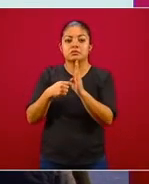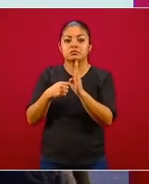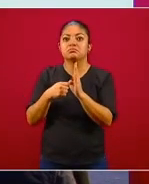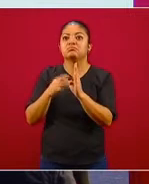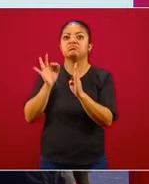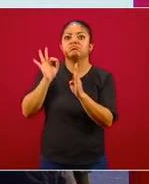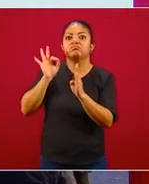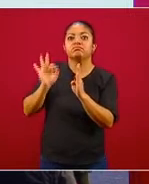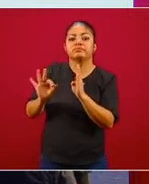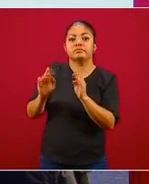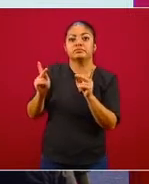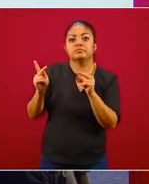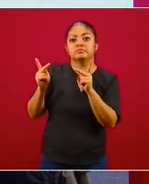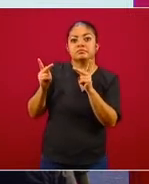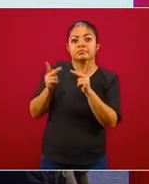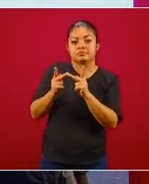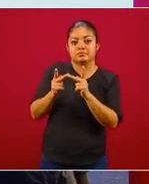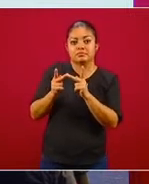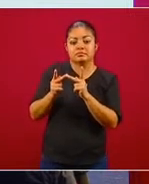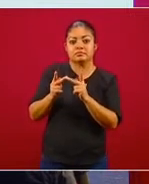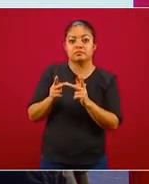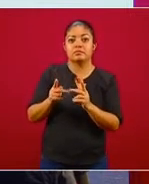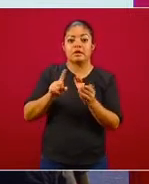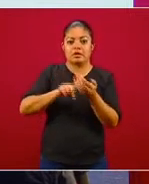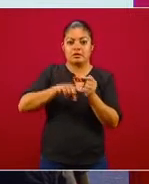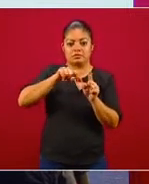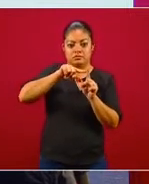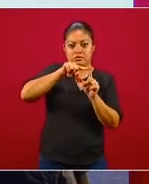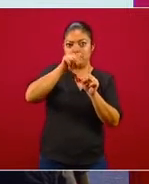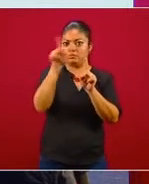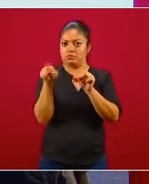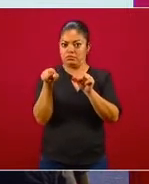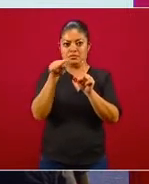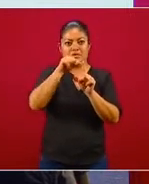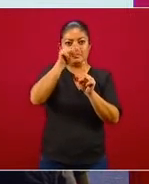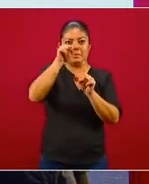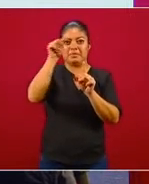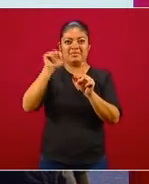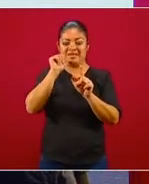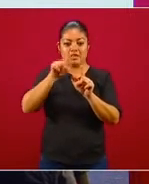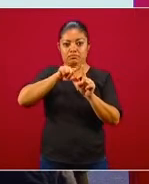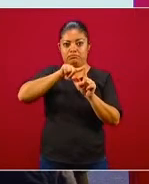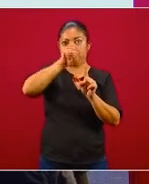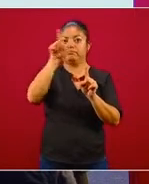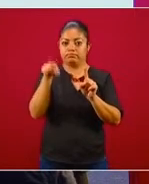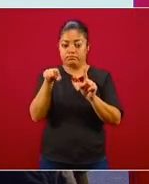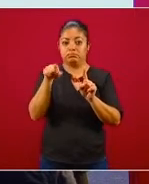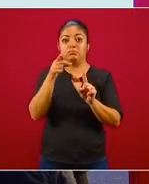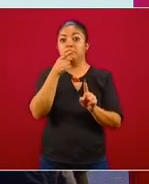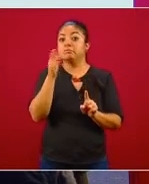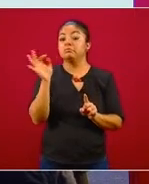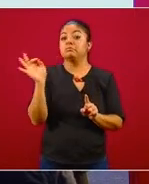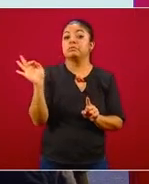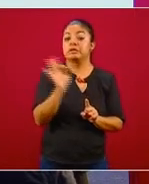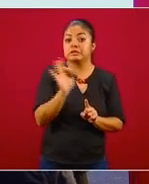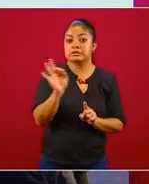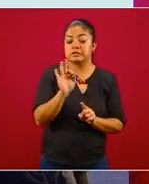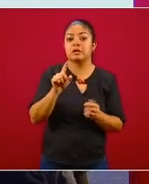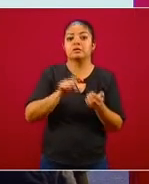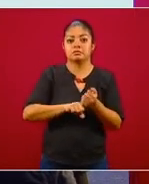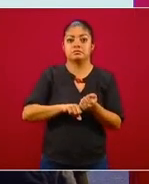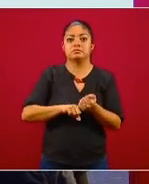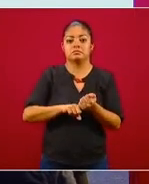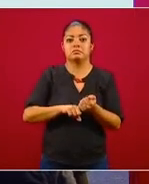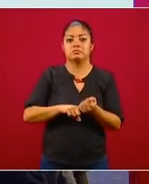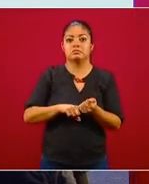cantidad. The lower dotted line is a 10% probability.